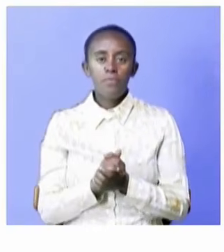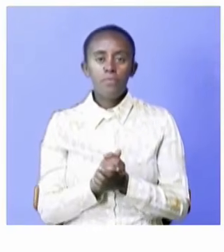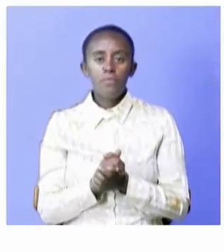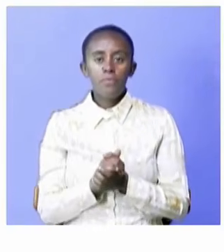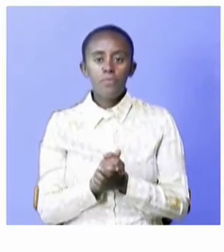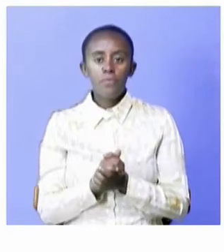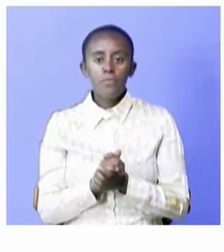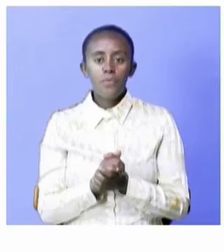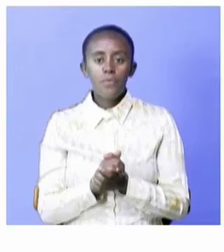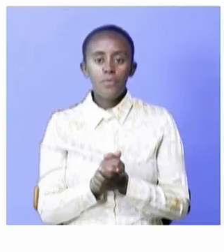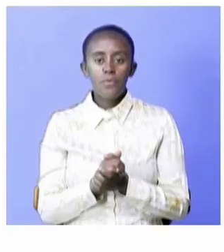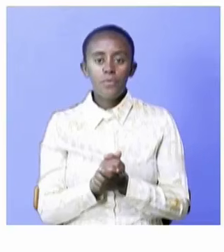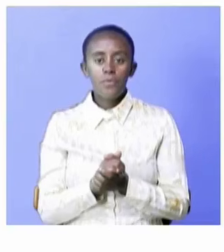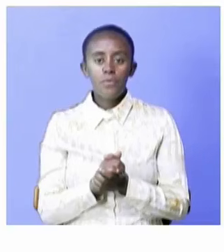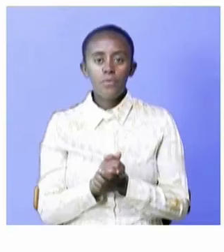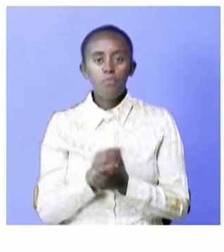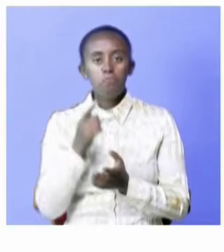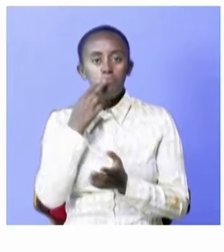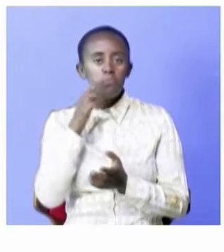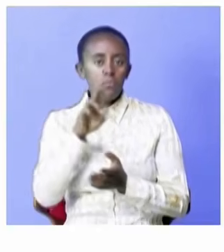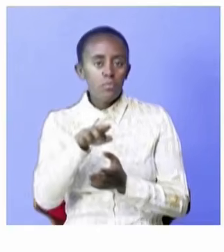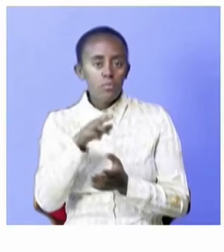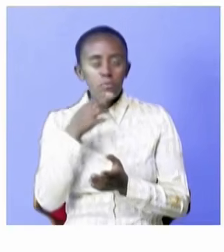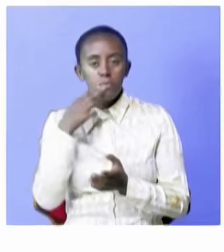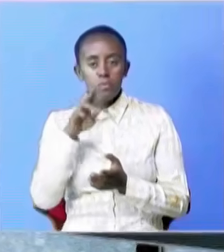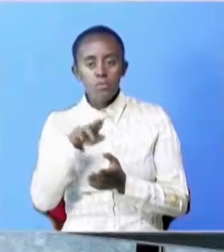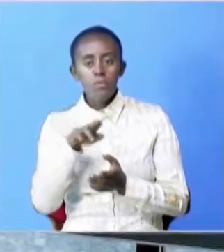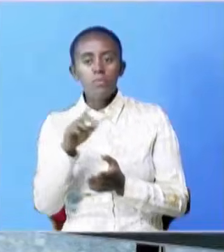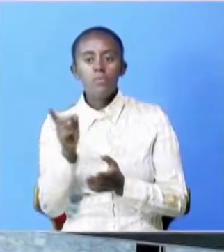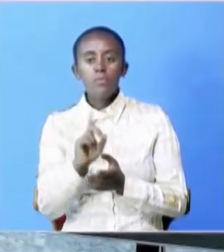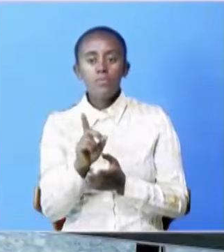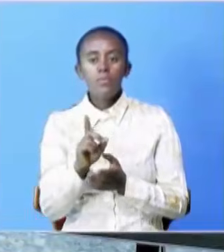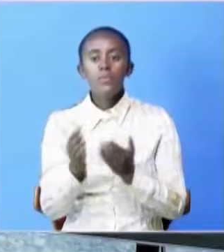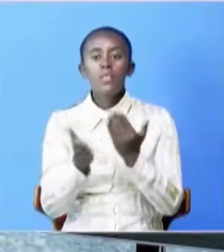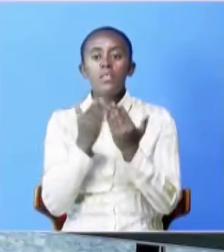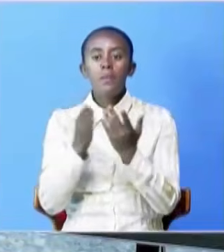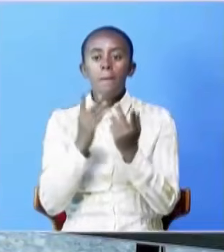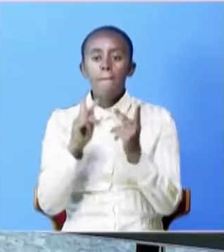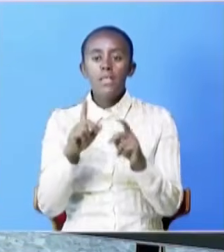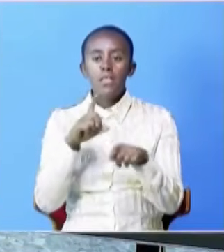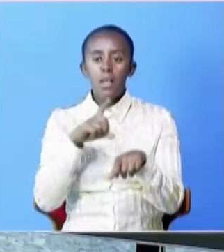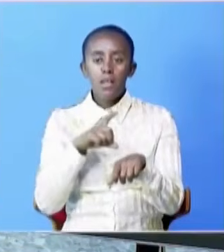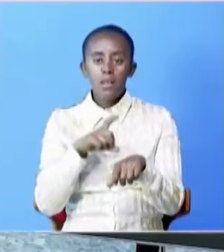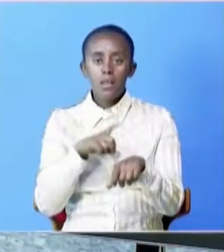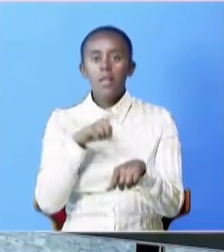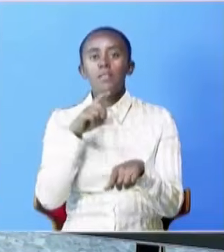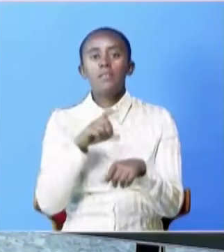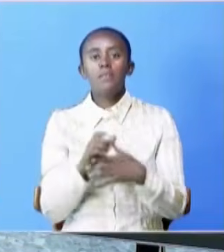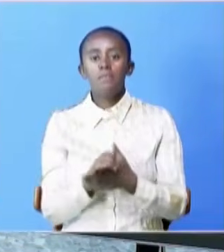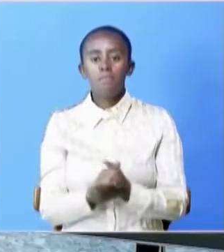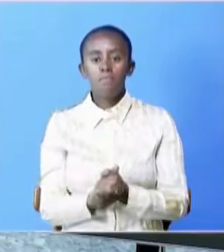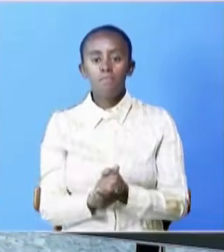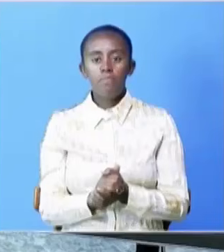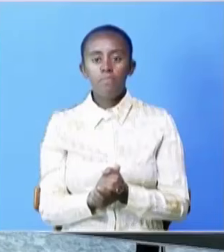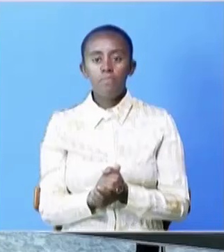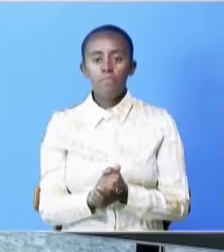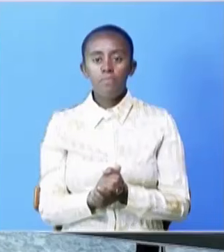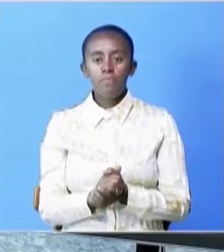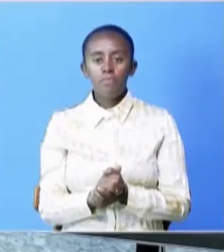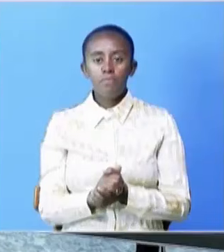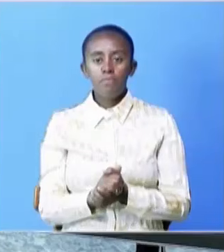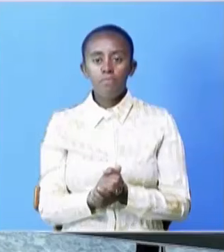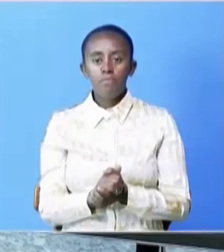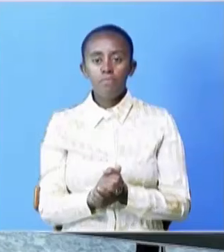To express instructions, we use also what? The simple present tense. Let's give